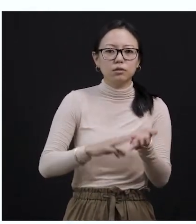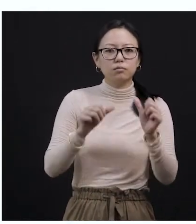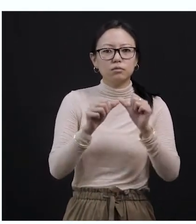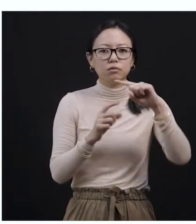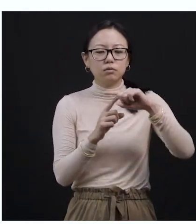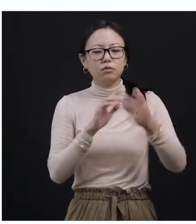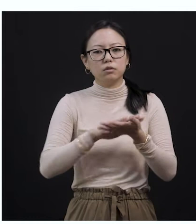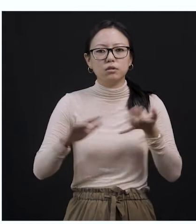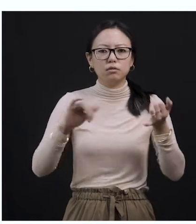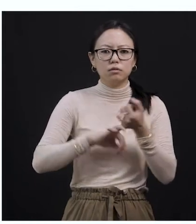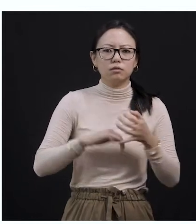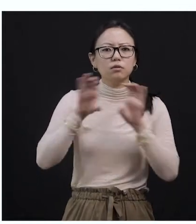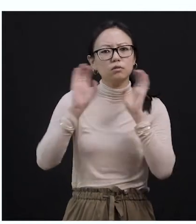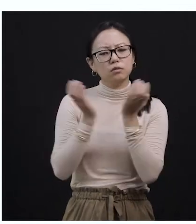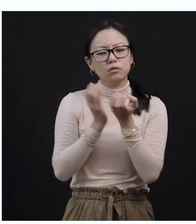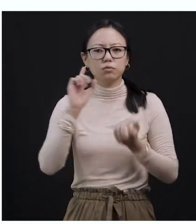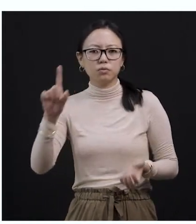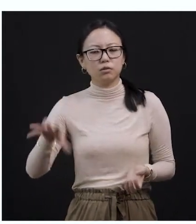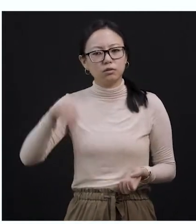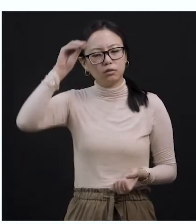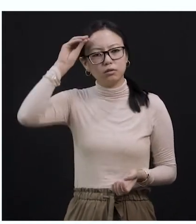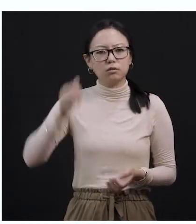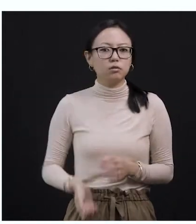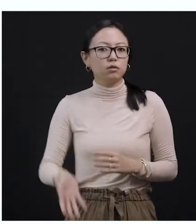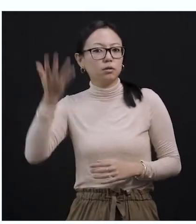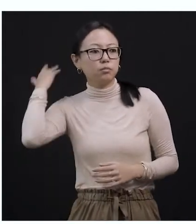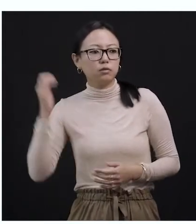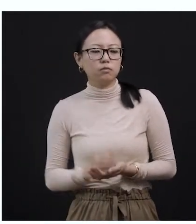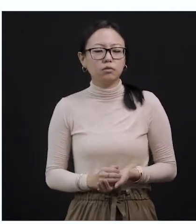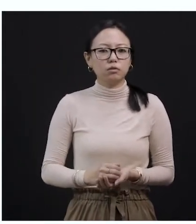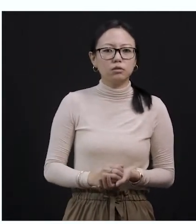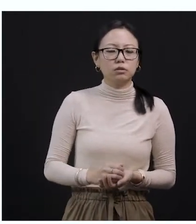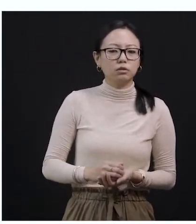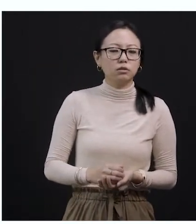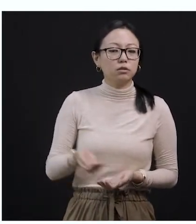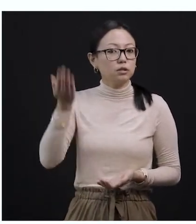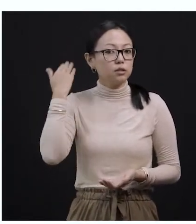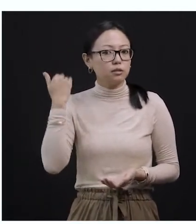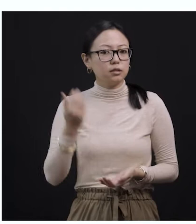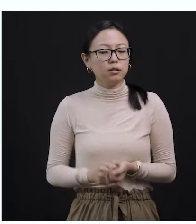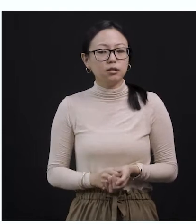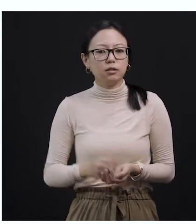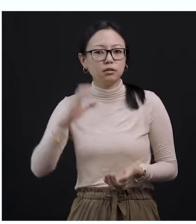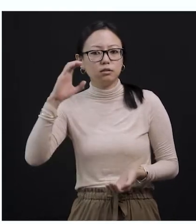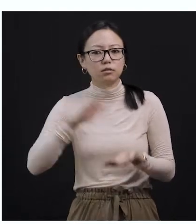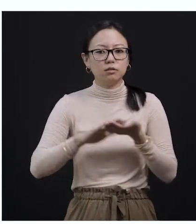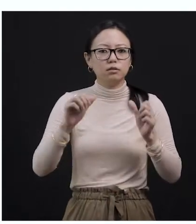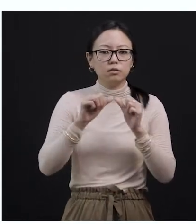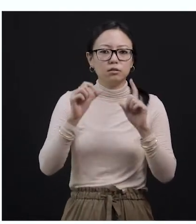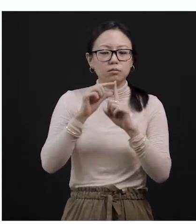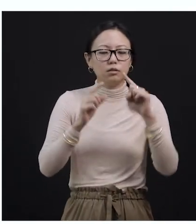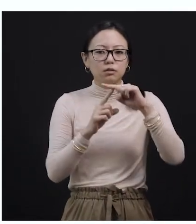class 1. So, let's begin with the previous chapter that we have left out in the last class. So, the chapter's